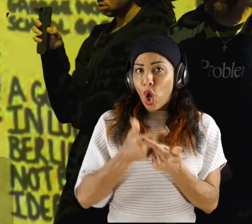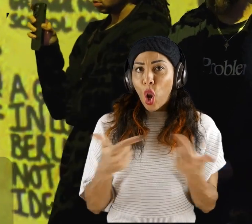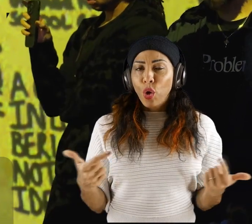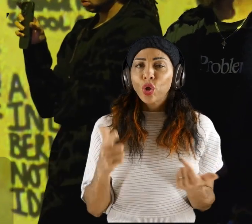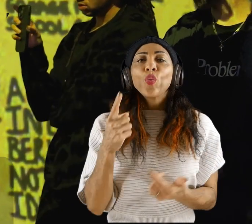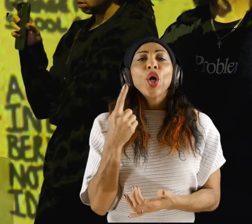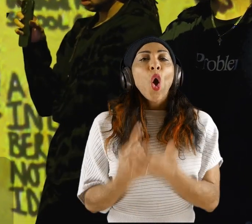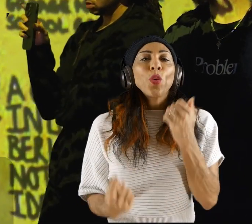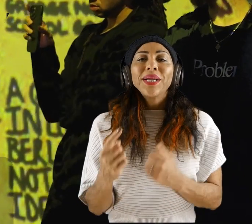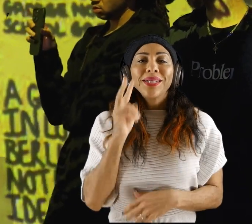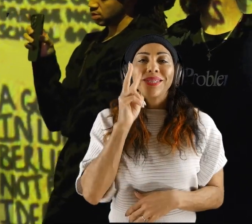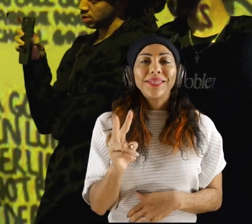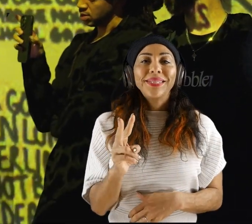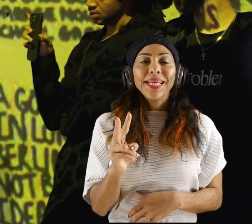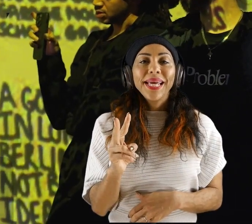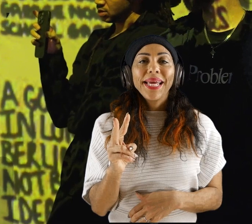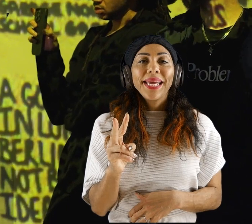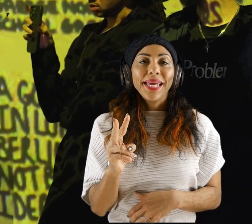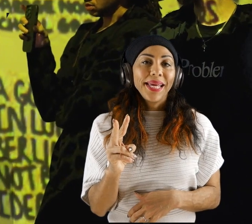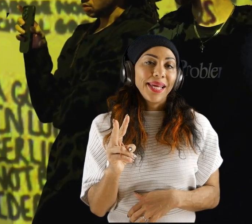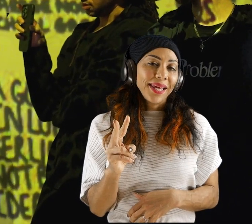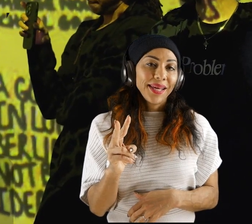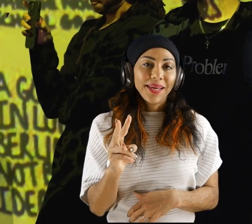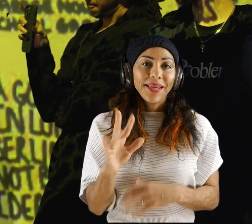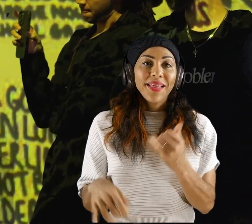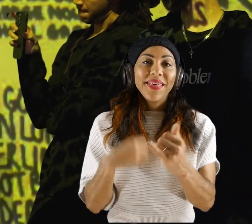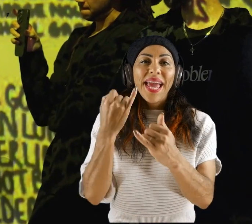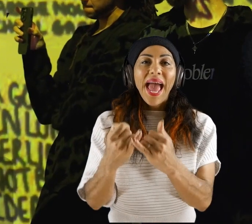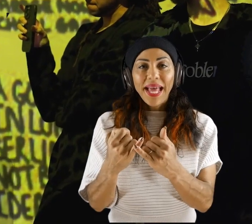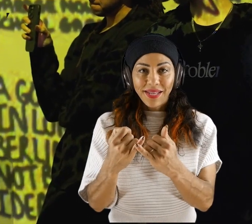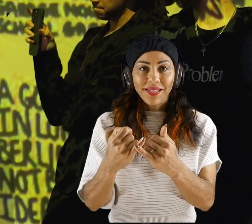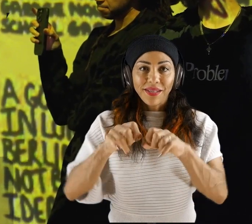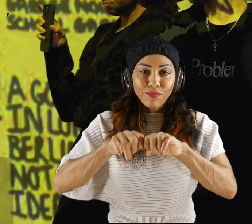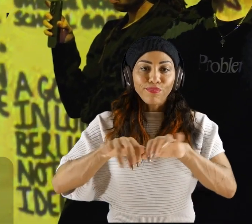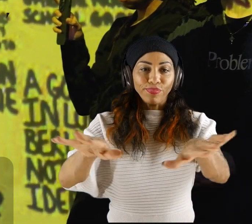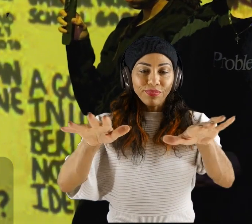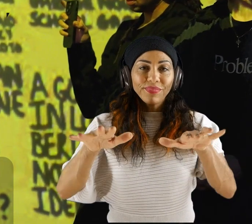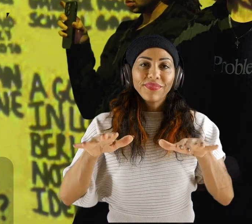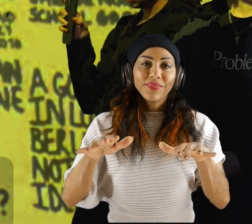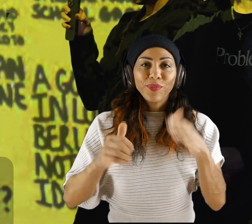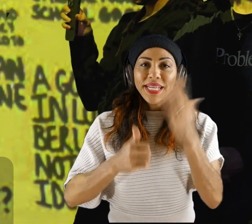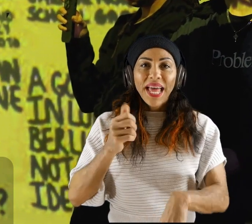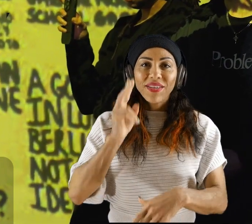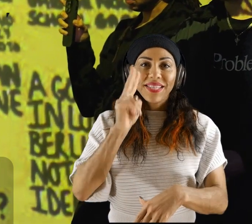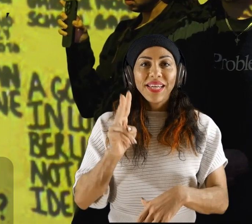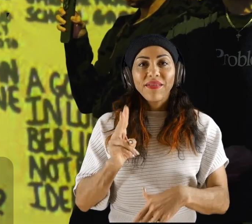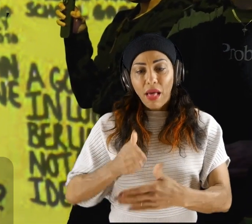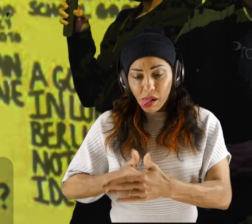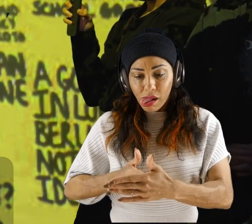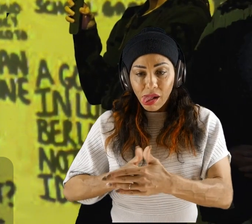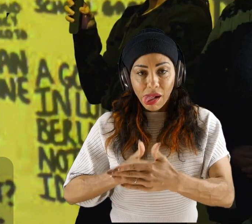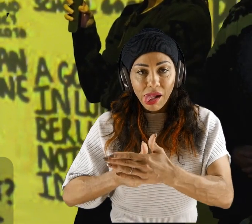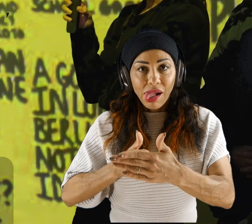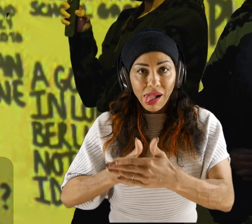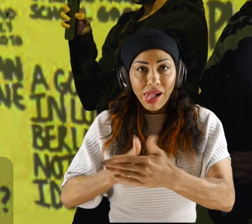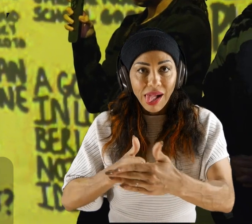of the result of what gets pushed past all the roadblocks, essentially. Yeah. Could